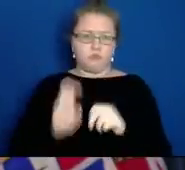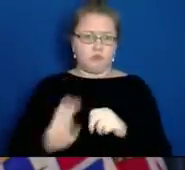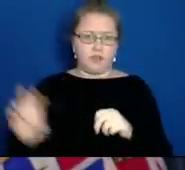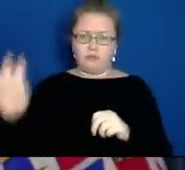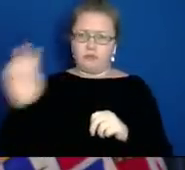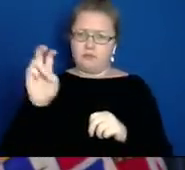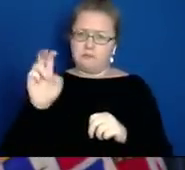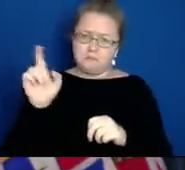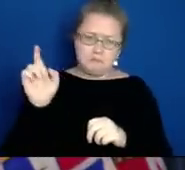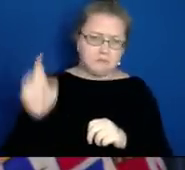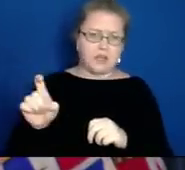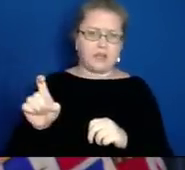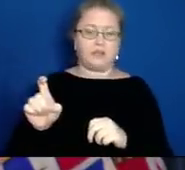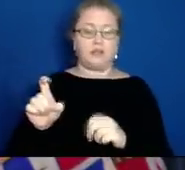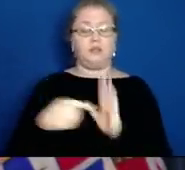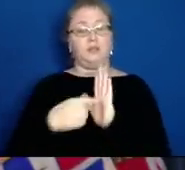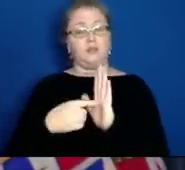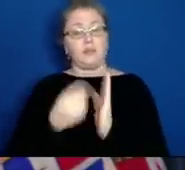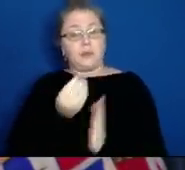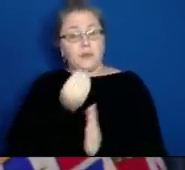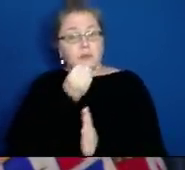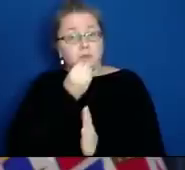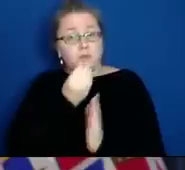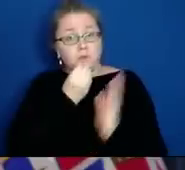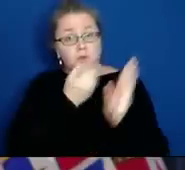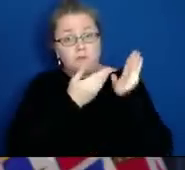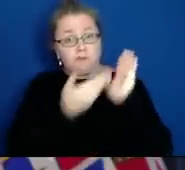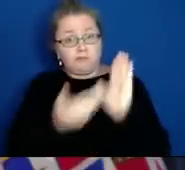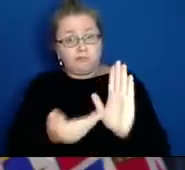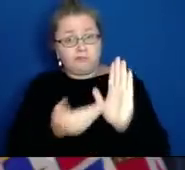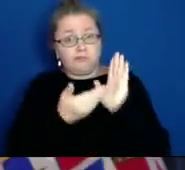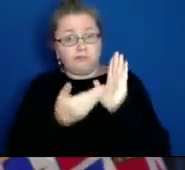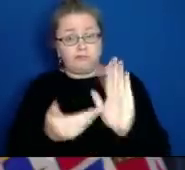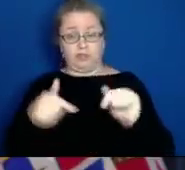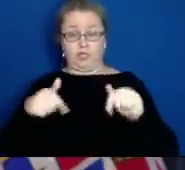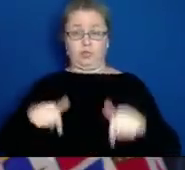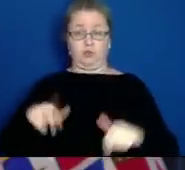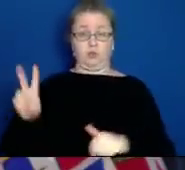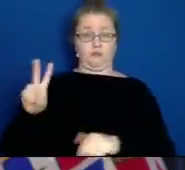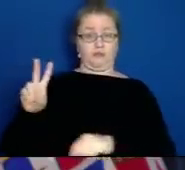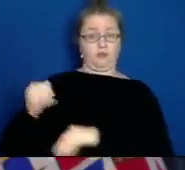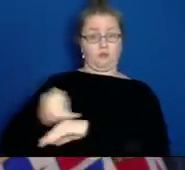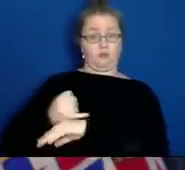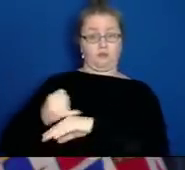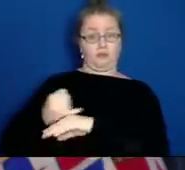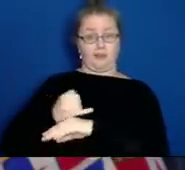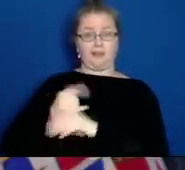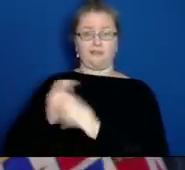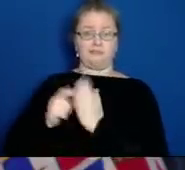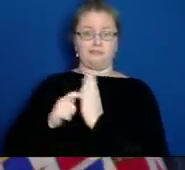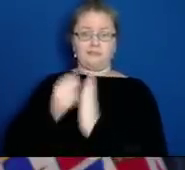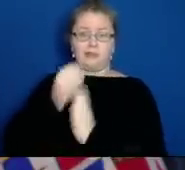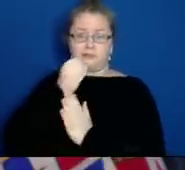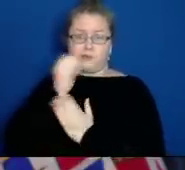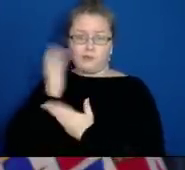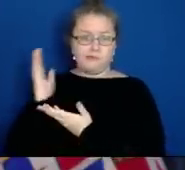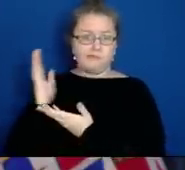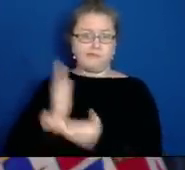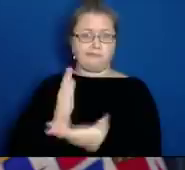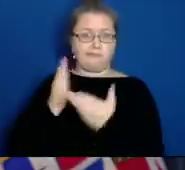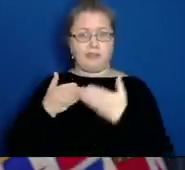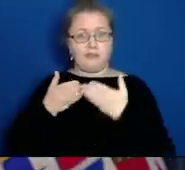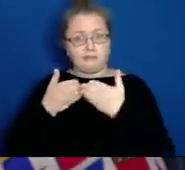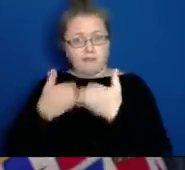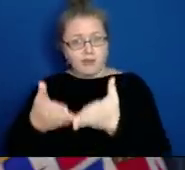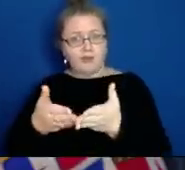We get a lot of our essential goods that come here on the island by ferry, back and forth through the